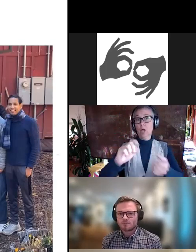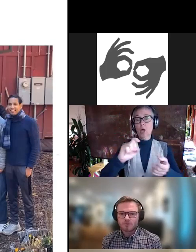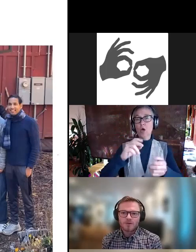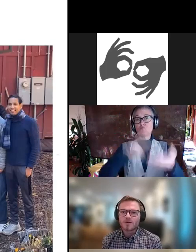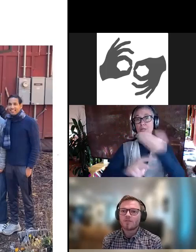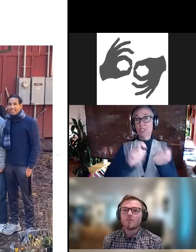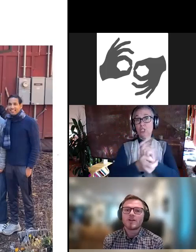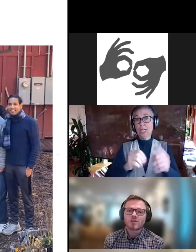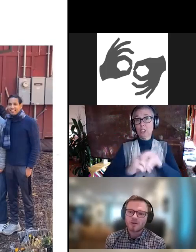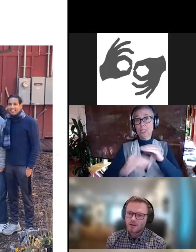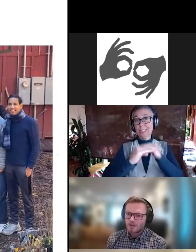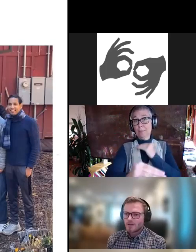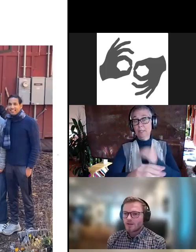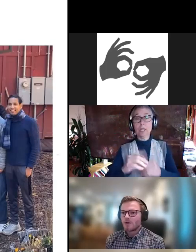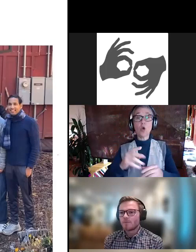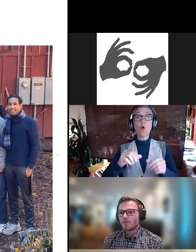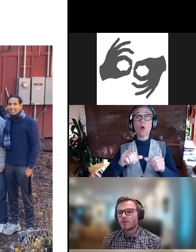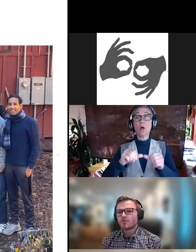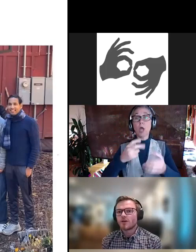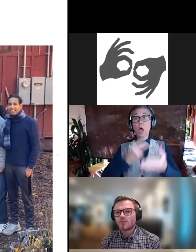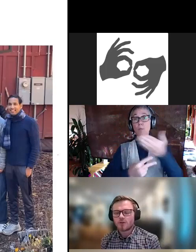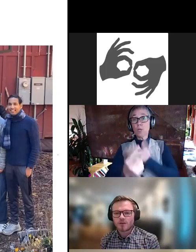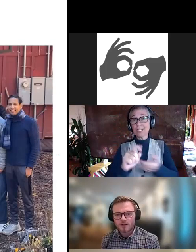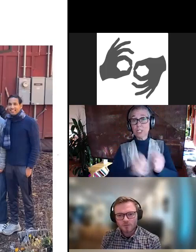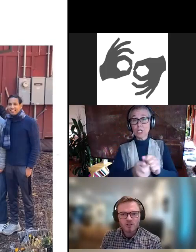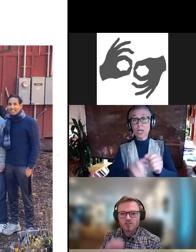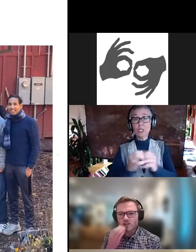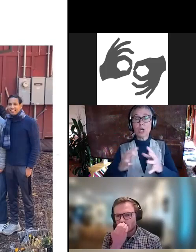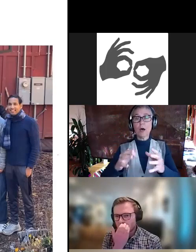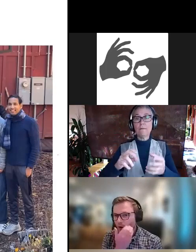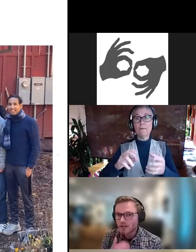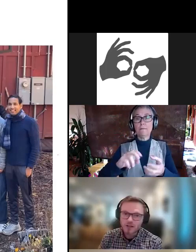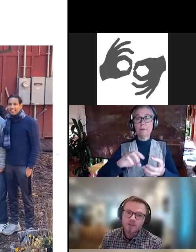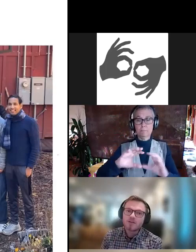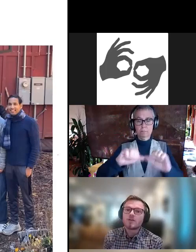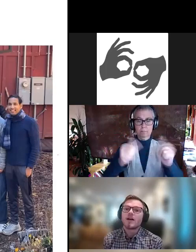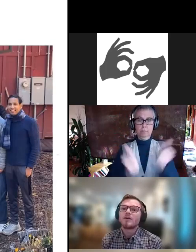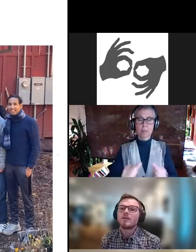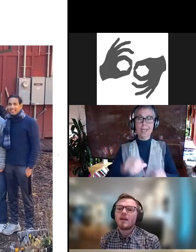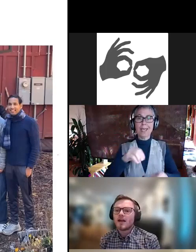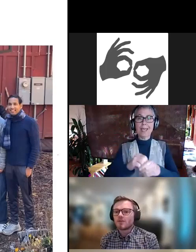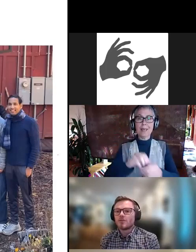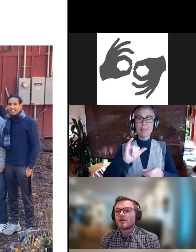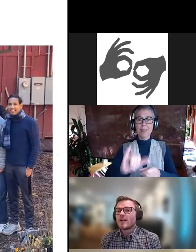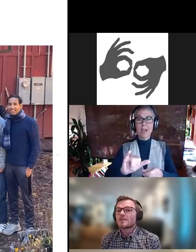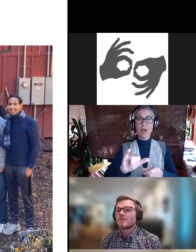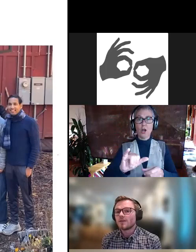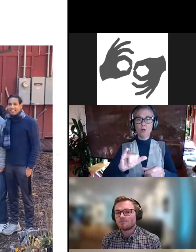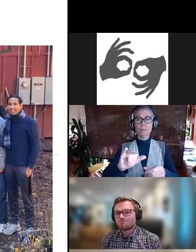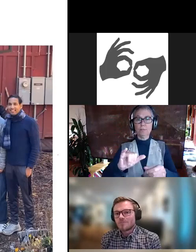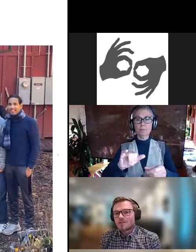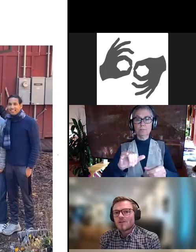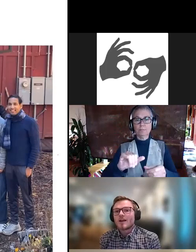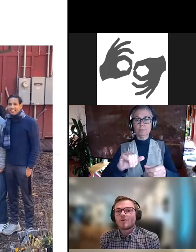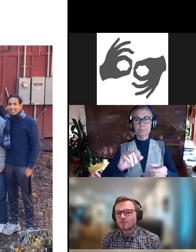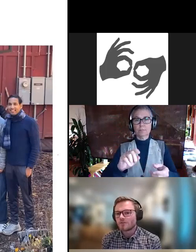in protein conformation upon mutation, right? If the protein conformation changes wildly, then you can kind of have a good guess that